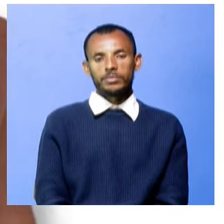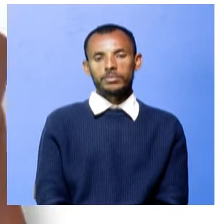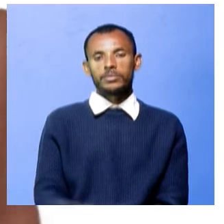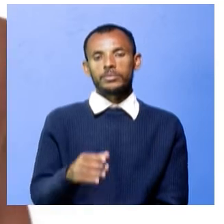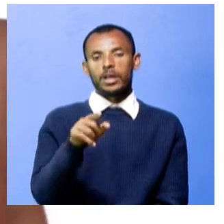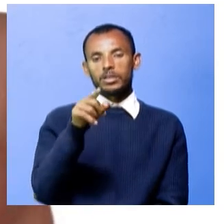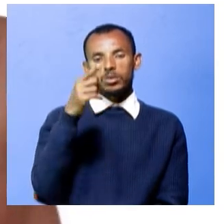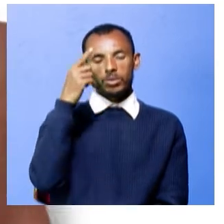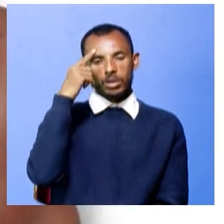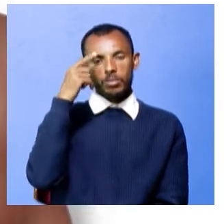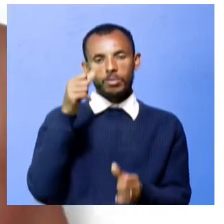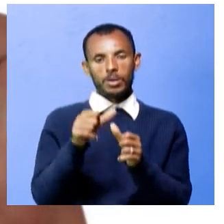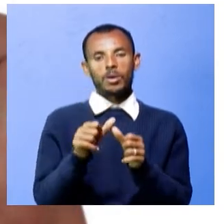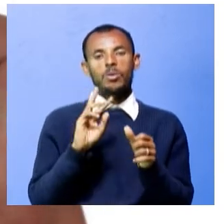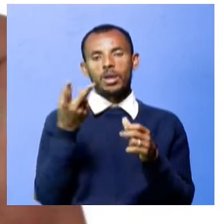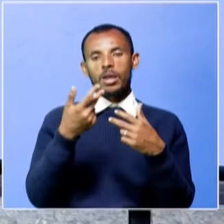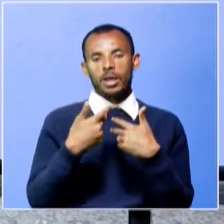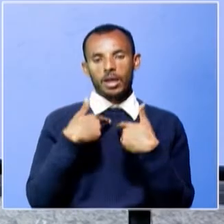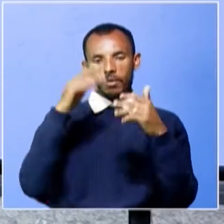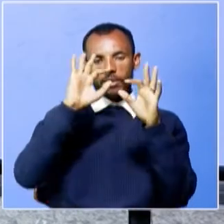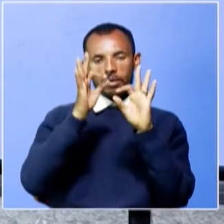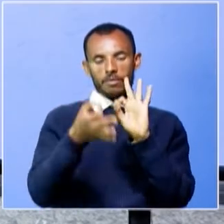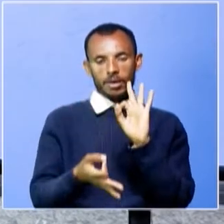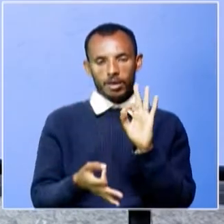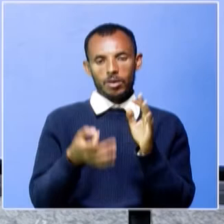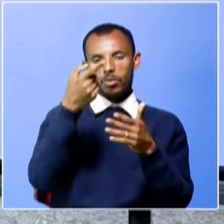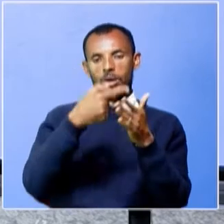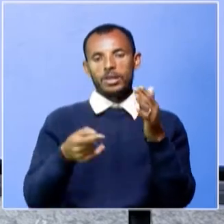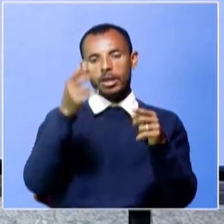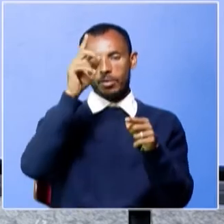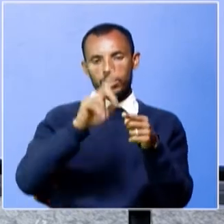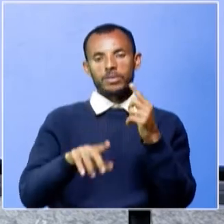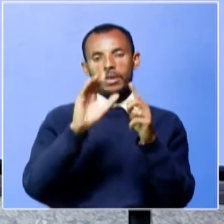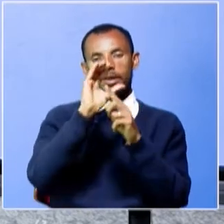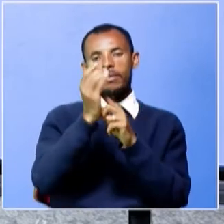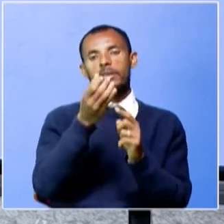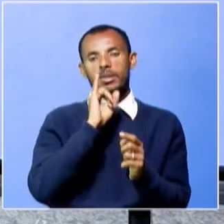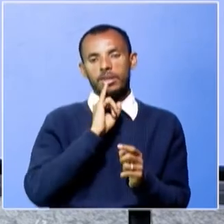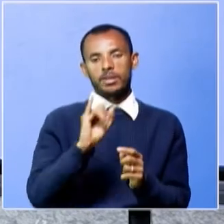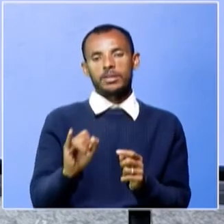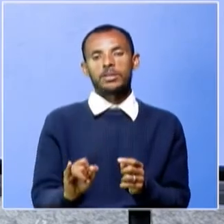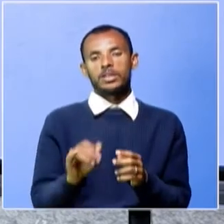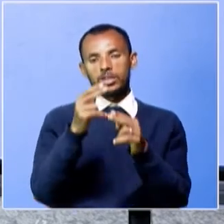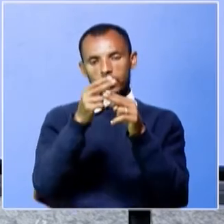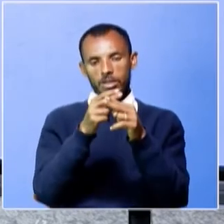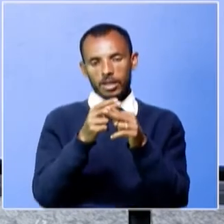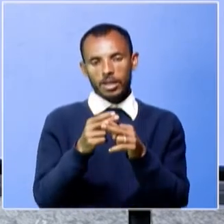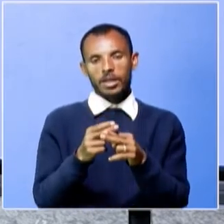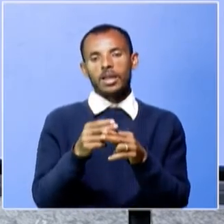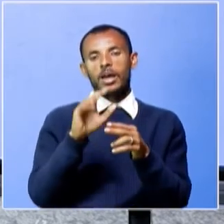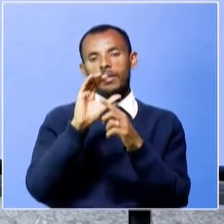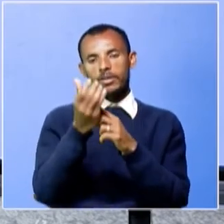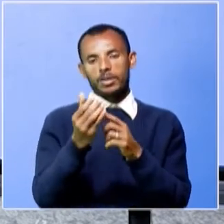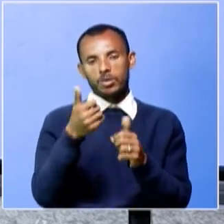as you remember, we have defined what an impossible event is. Shortly, an event